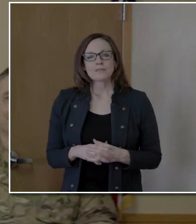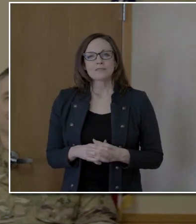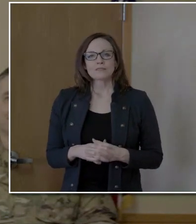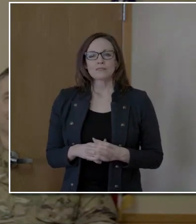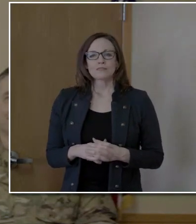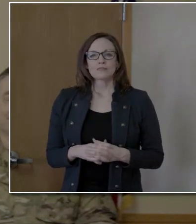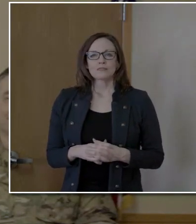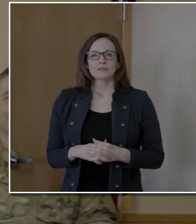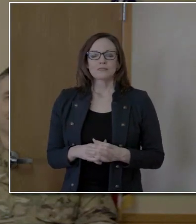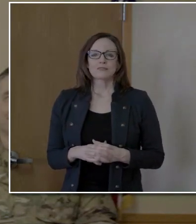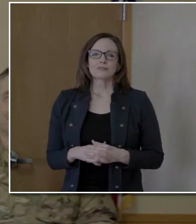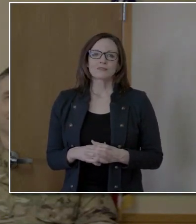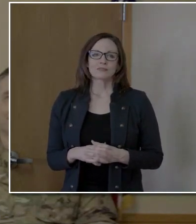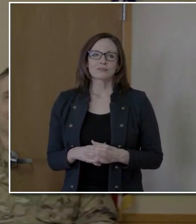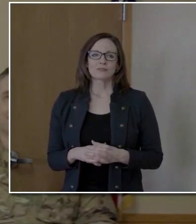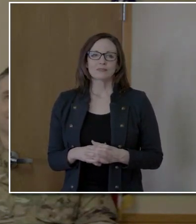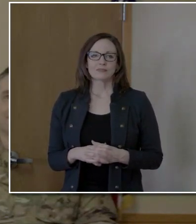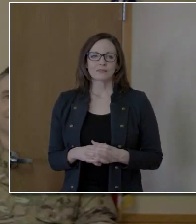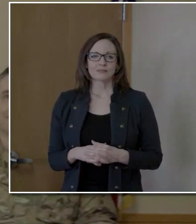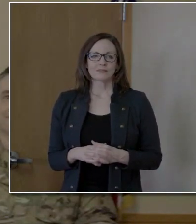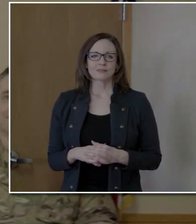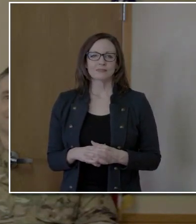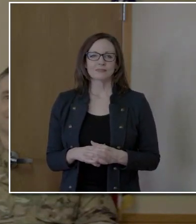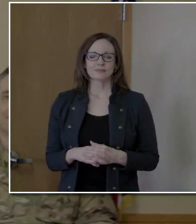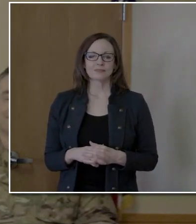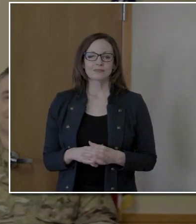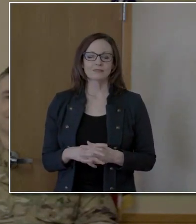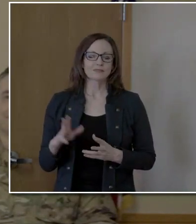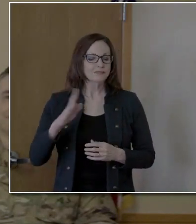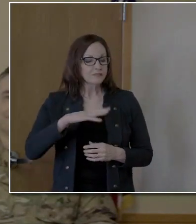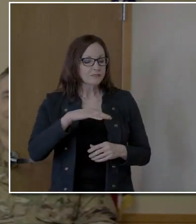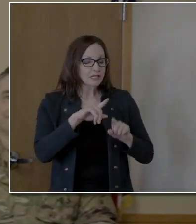As a reminder, *6 to unmute.